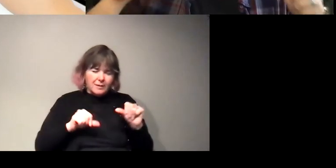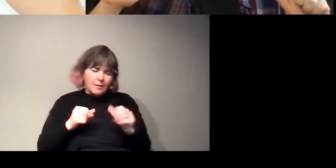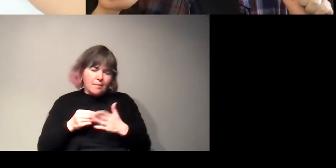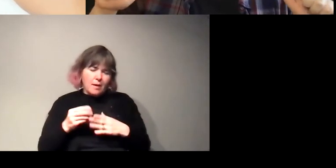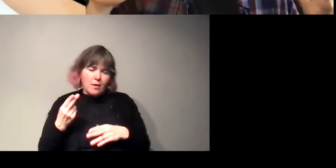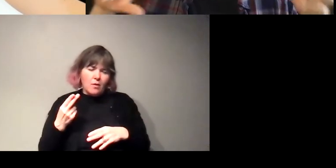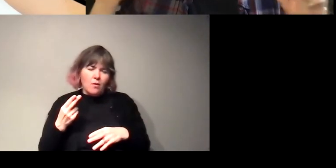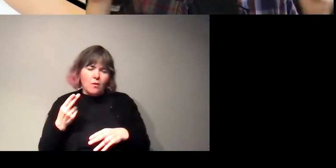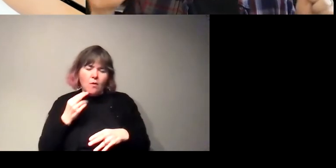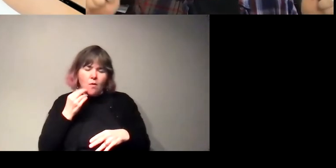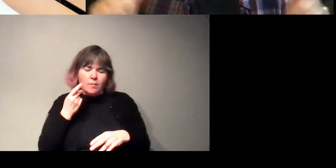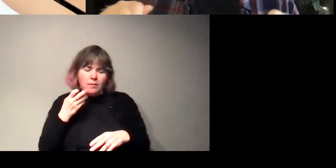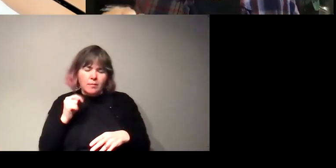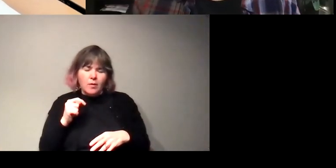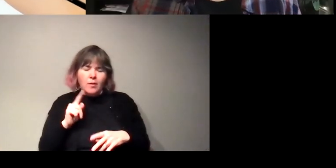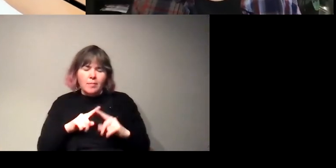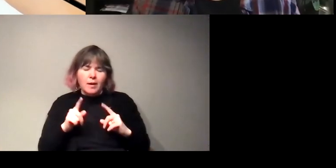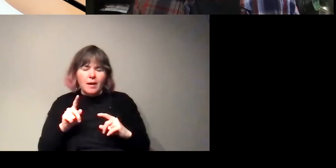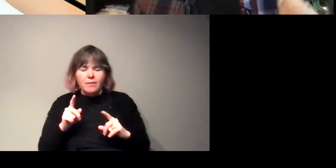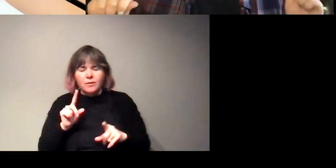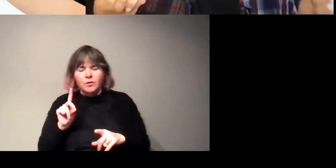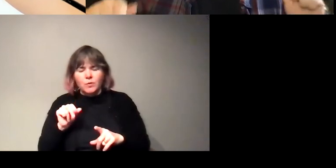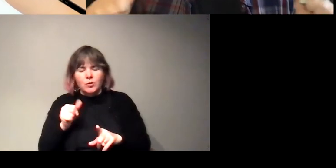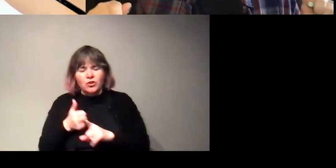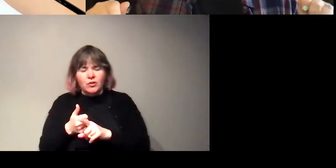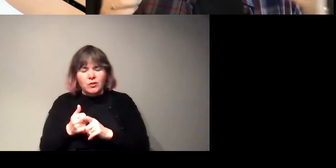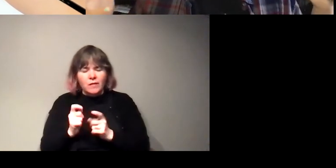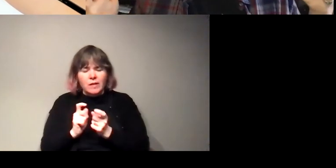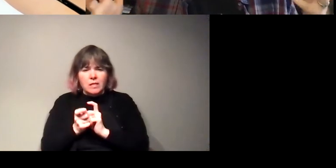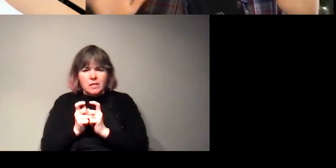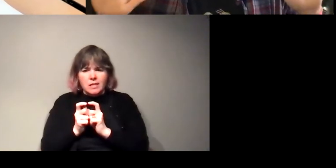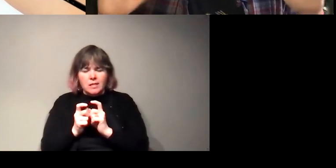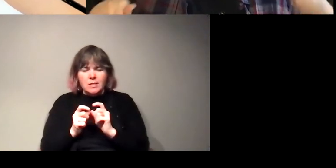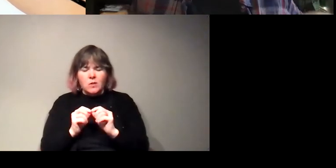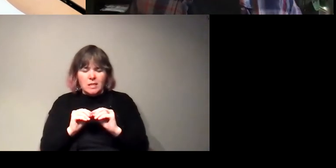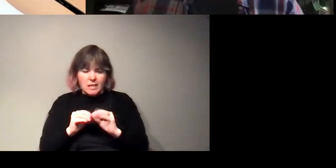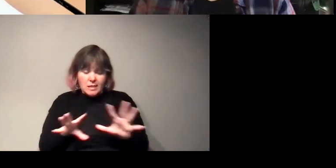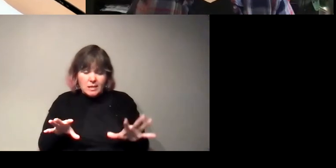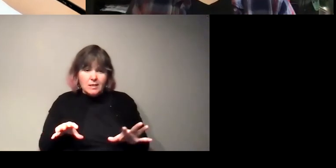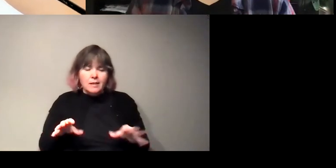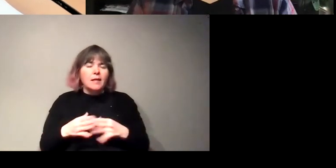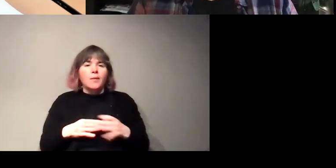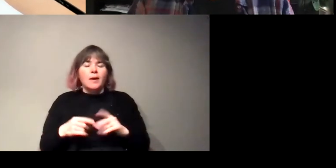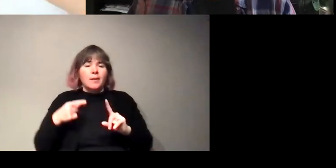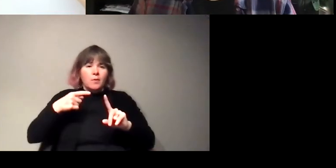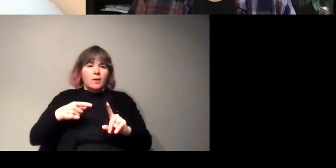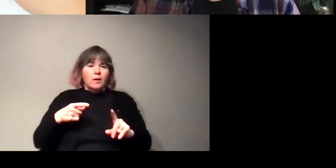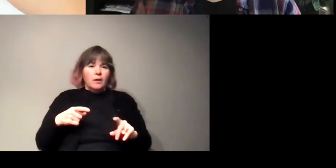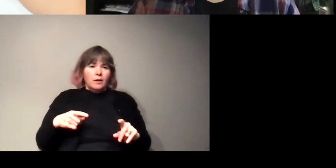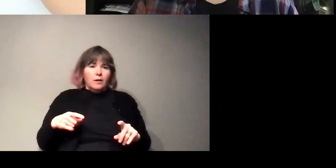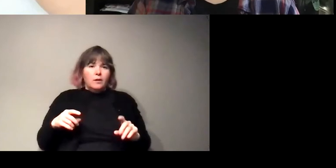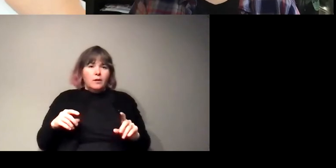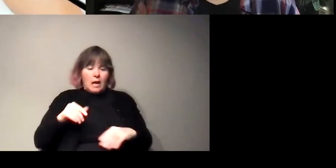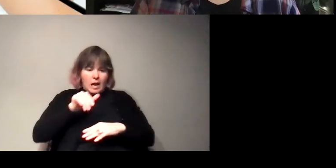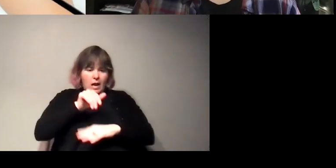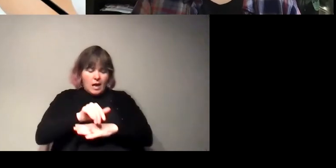do a little DIY, like do it yourself at home, electrical engineering to get them to work. But anyway, you just put them out at night.